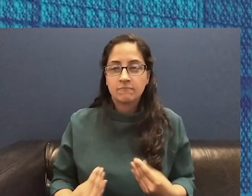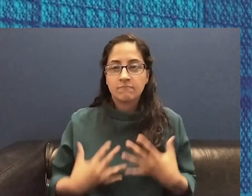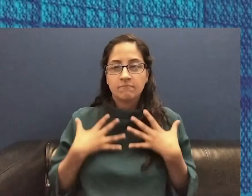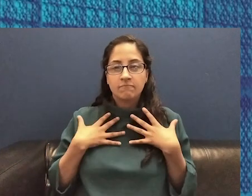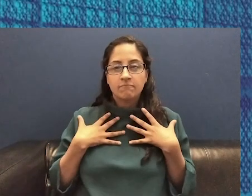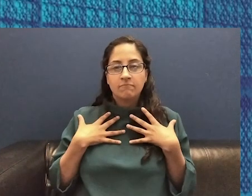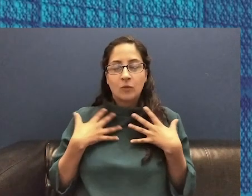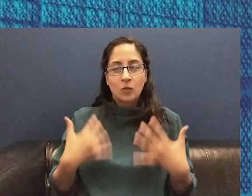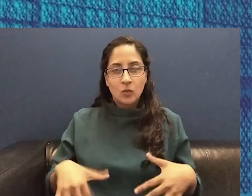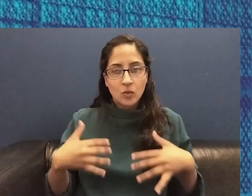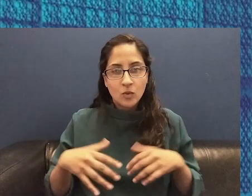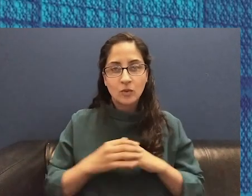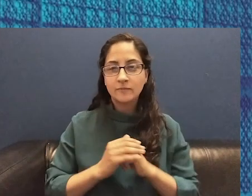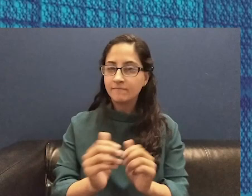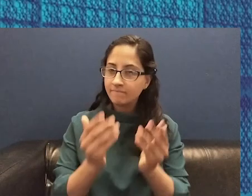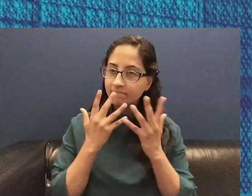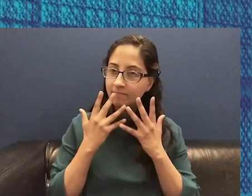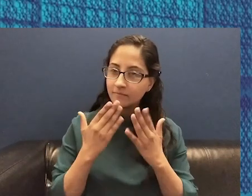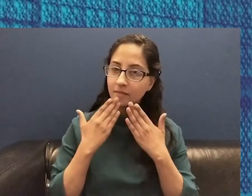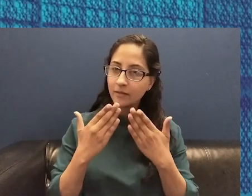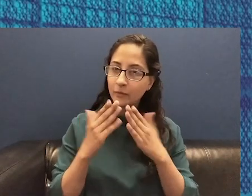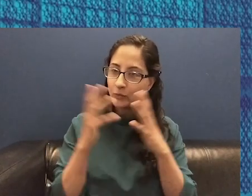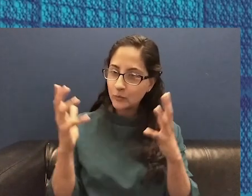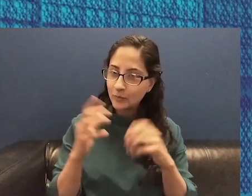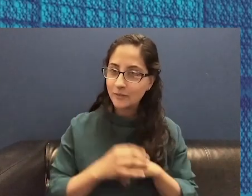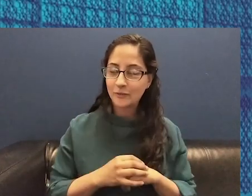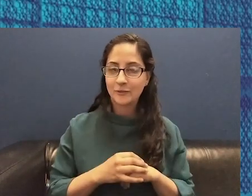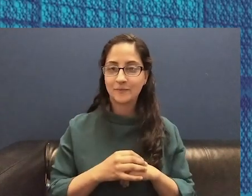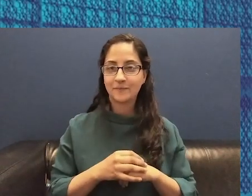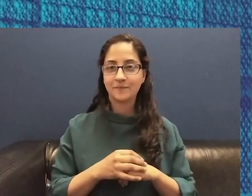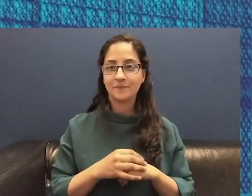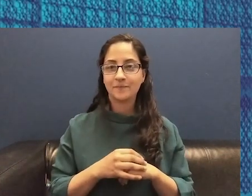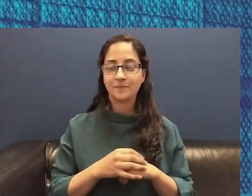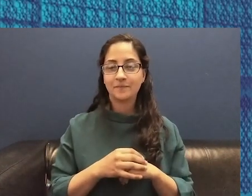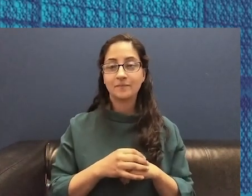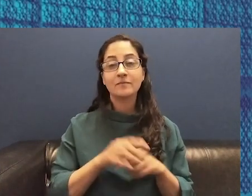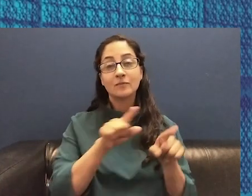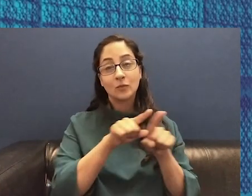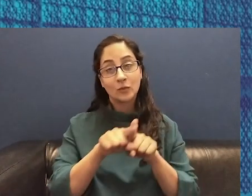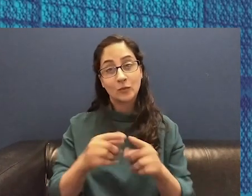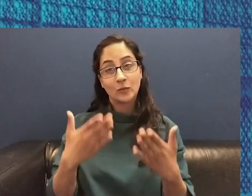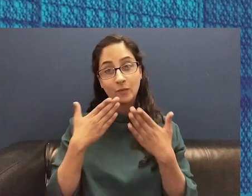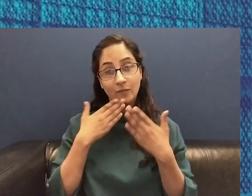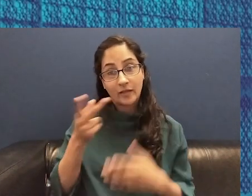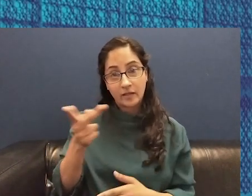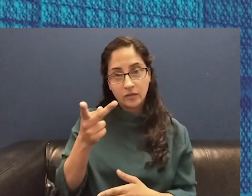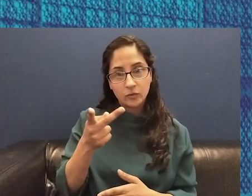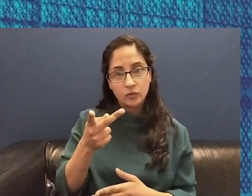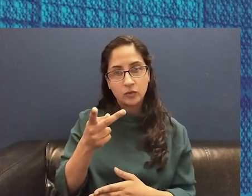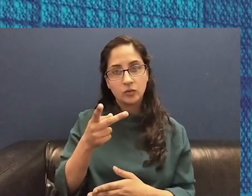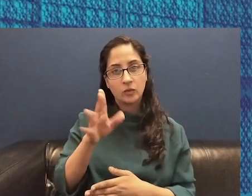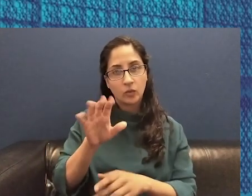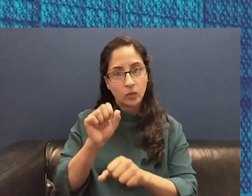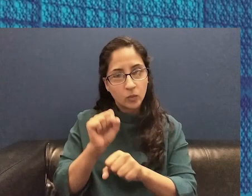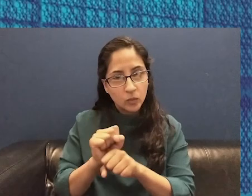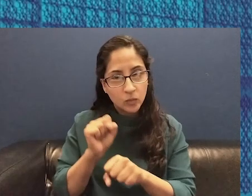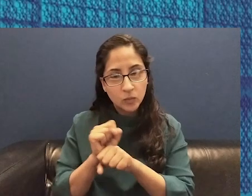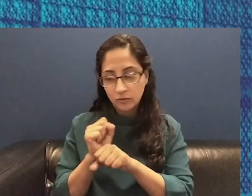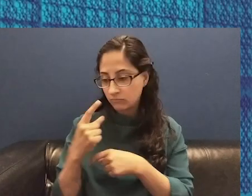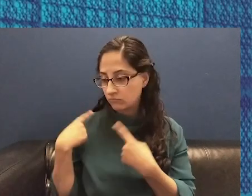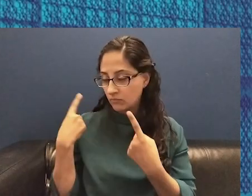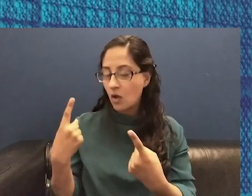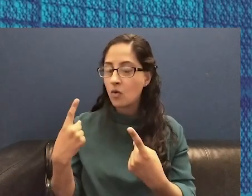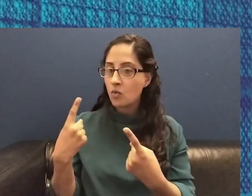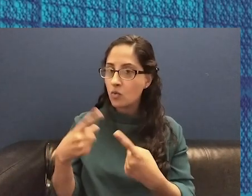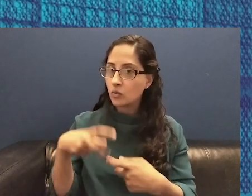incredibly insightful conversation, and I would like to thank both of you for joining us today. I would also like to thank you